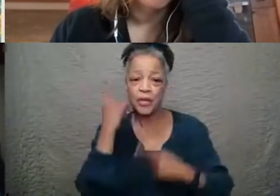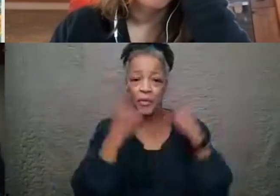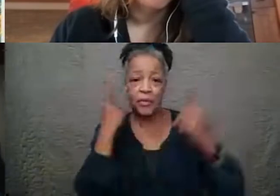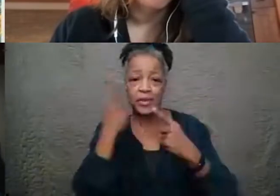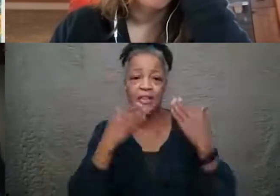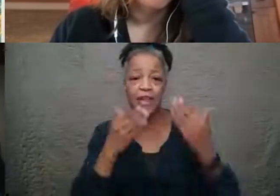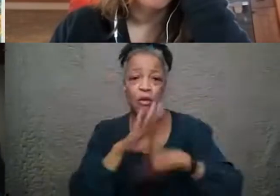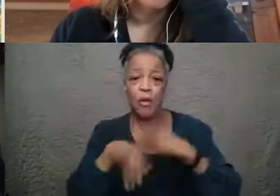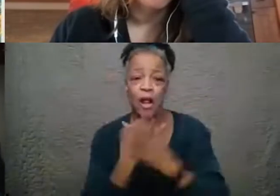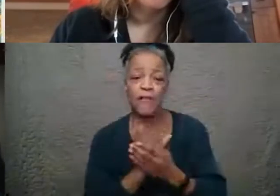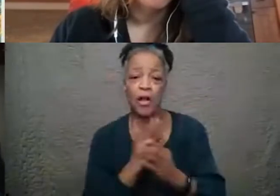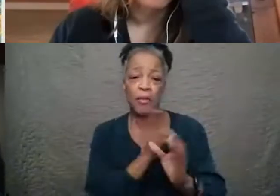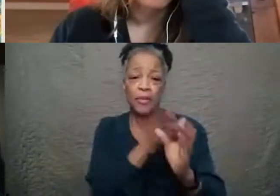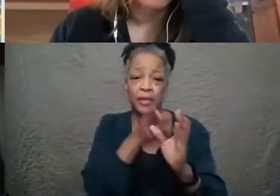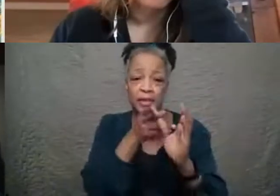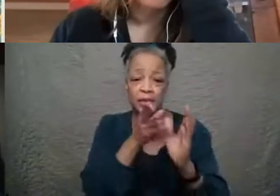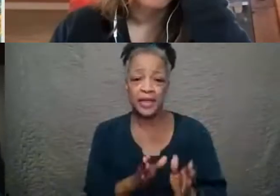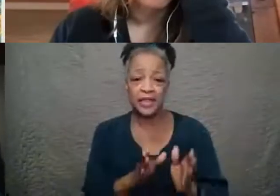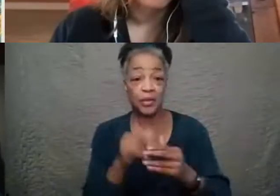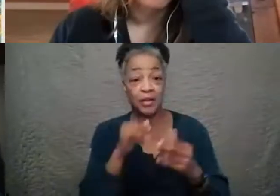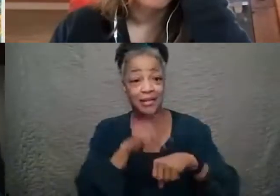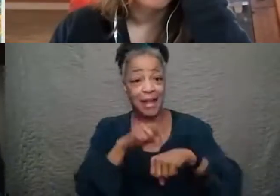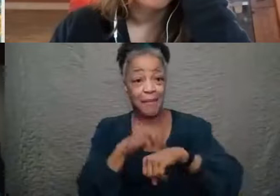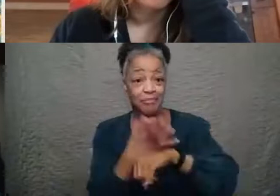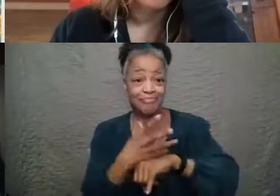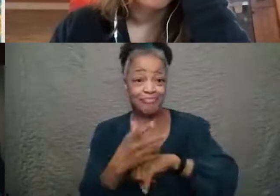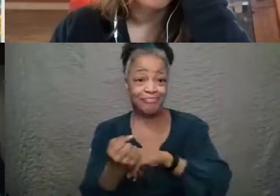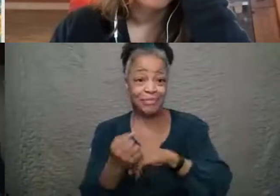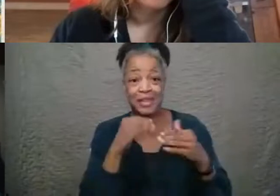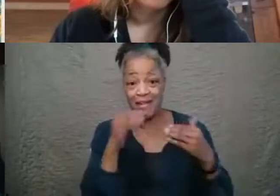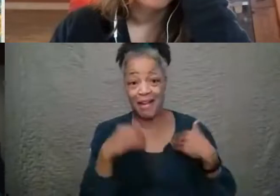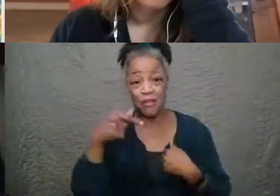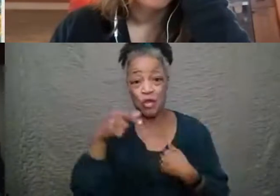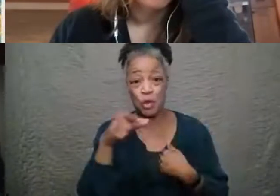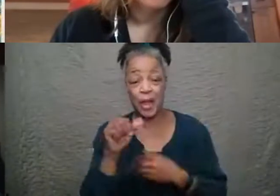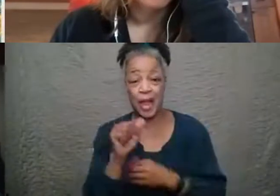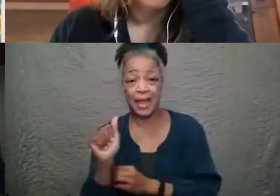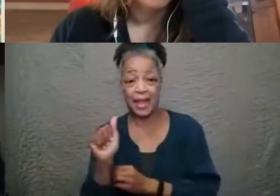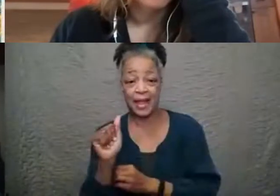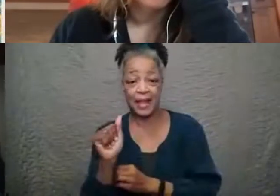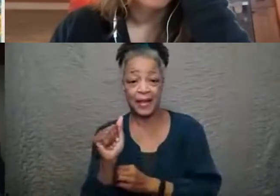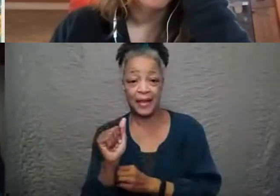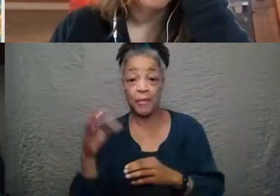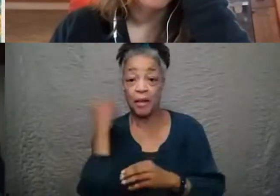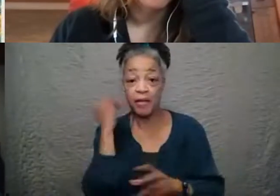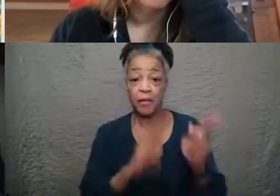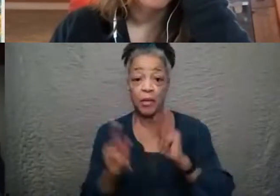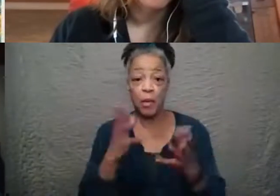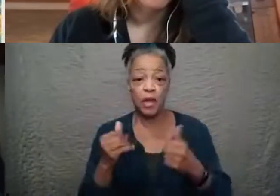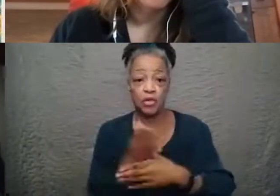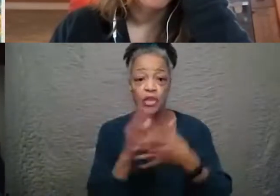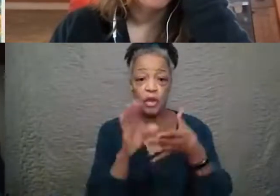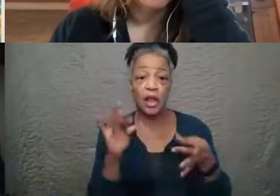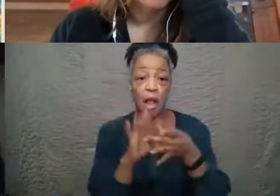all of our participants. We obviously did not have time to get to Q&A, but if folks want to share comments